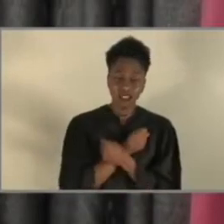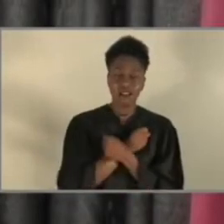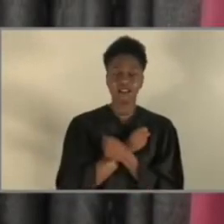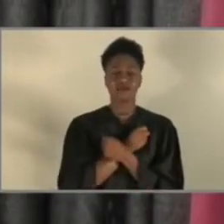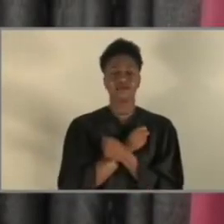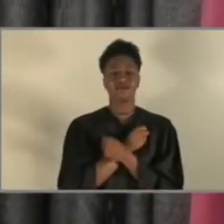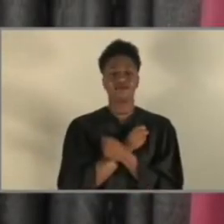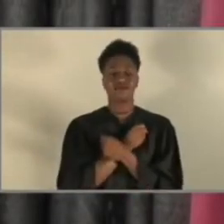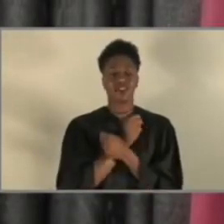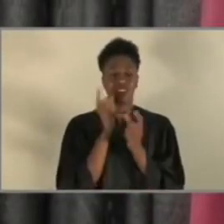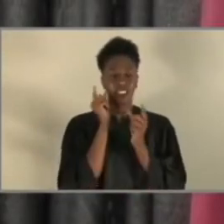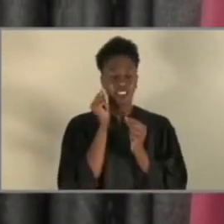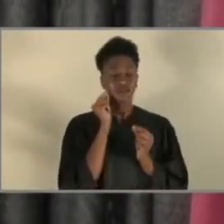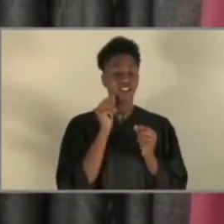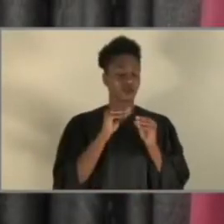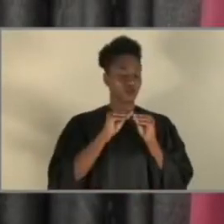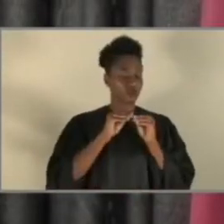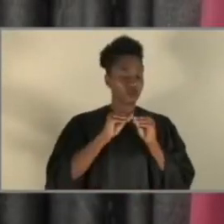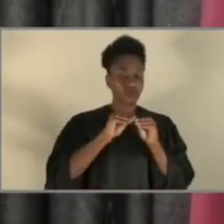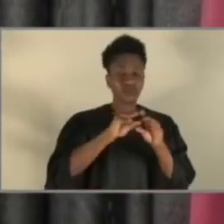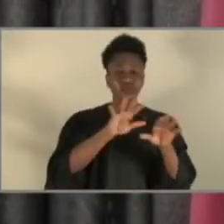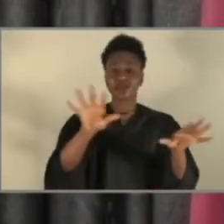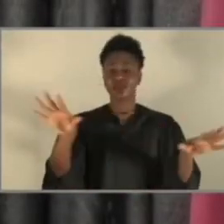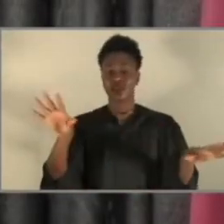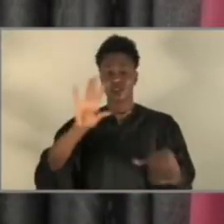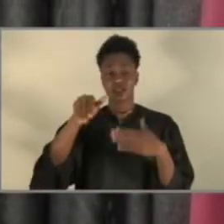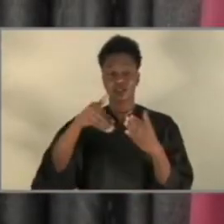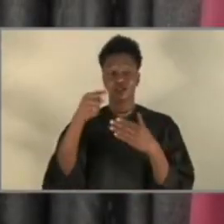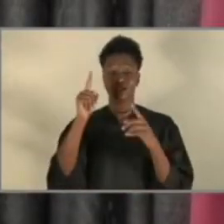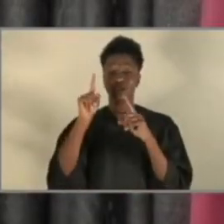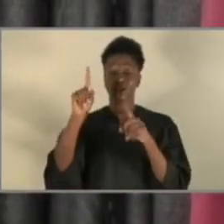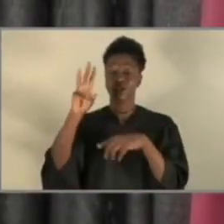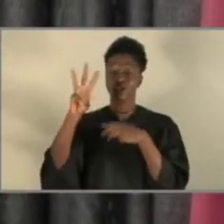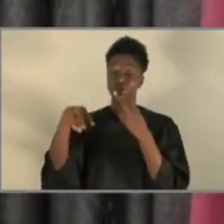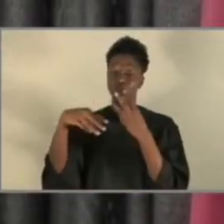as you go out into the world to be great.